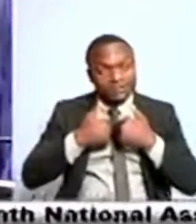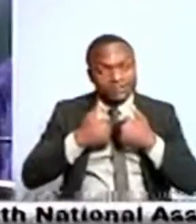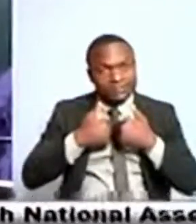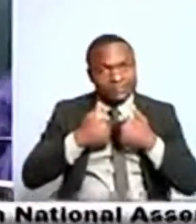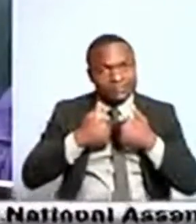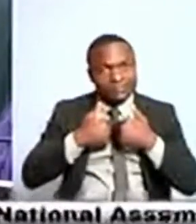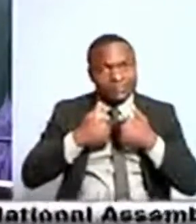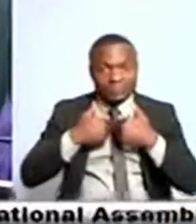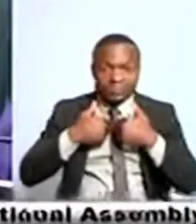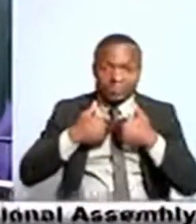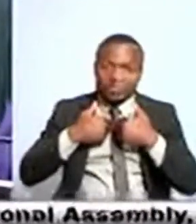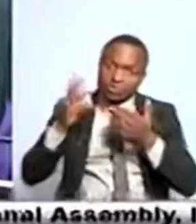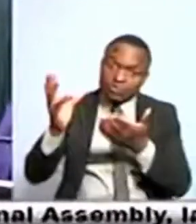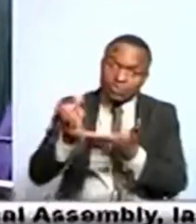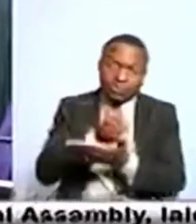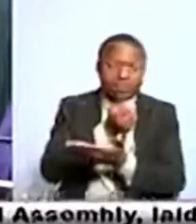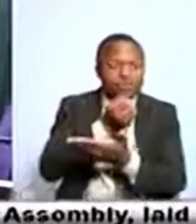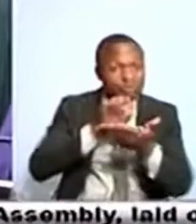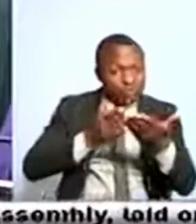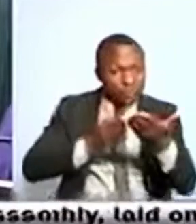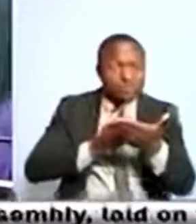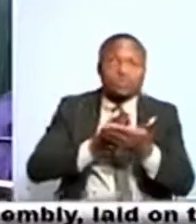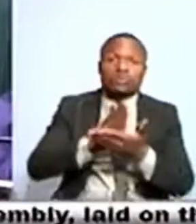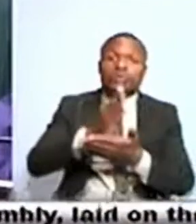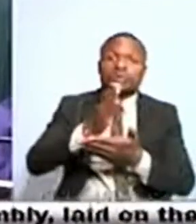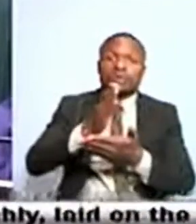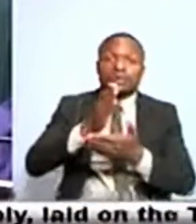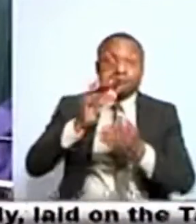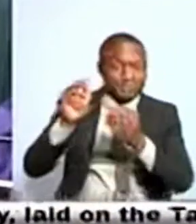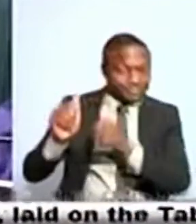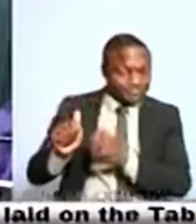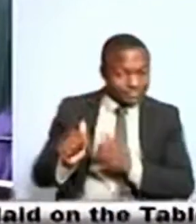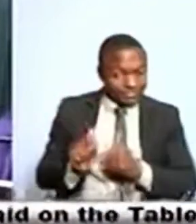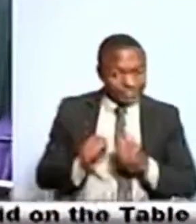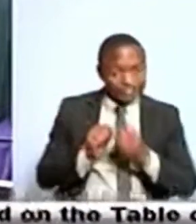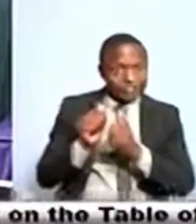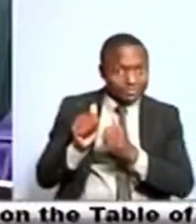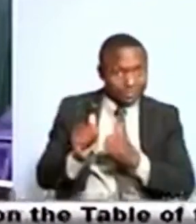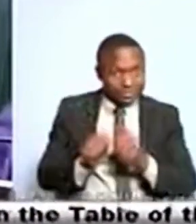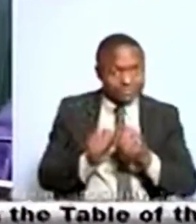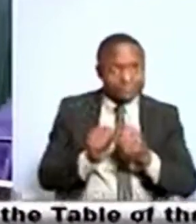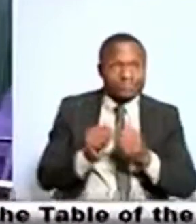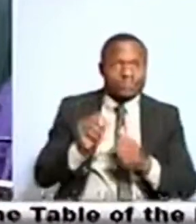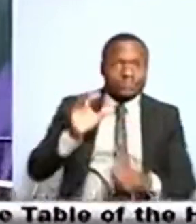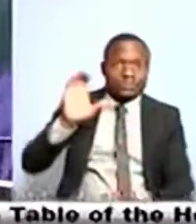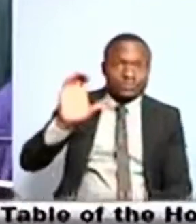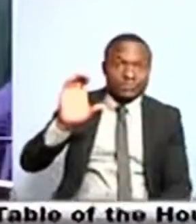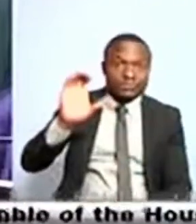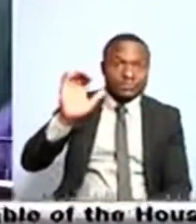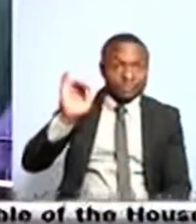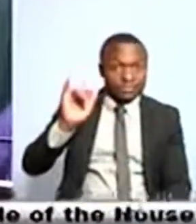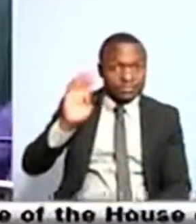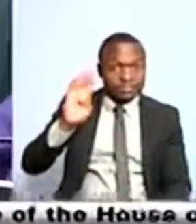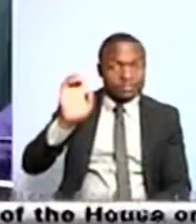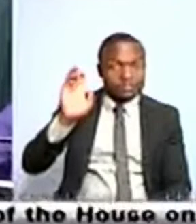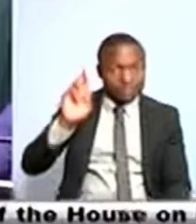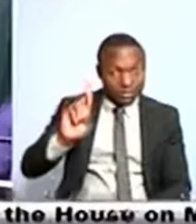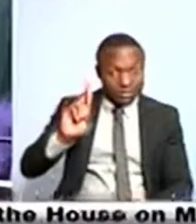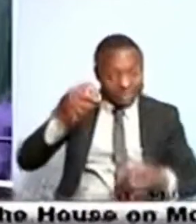to take corrective measures. And that is called cyber